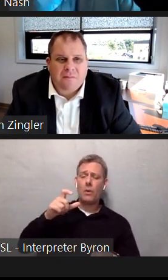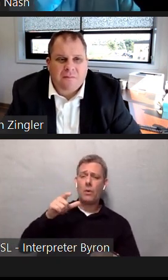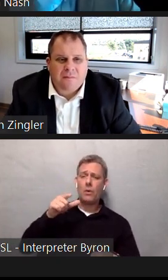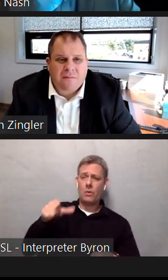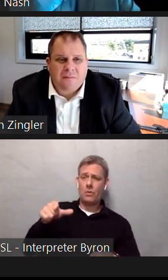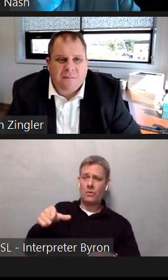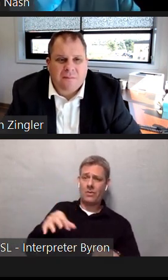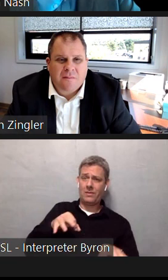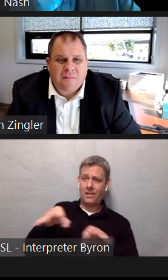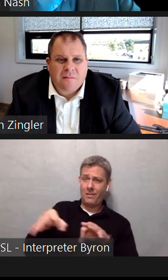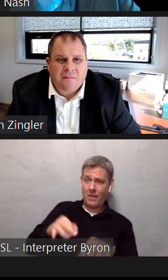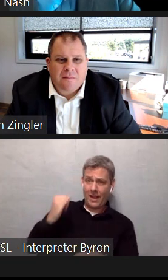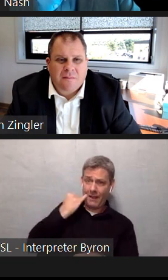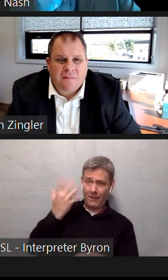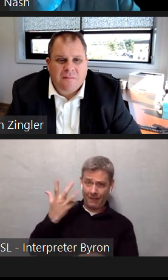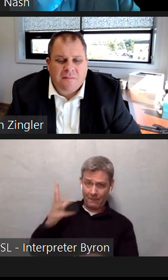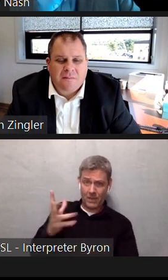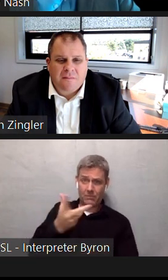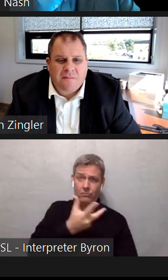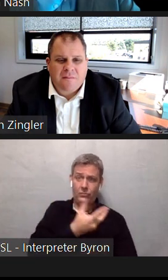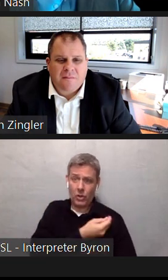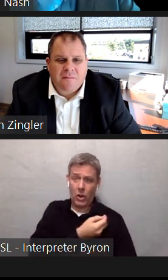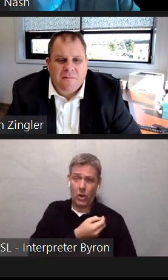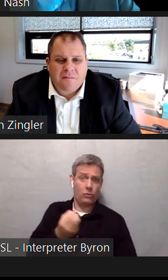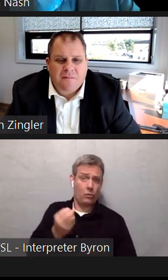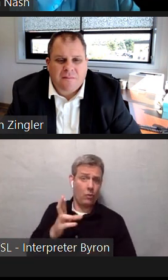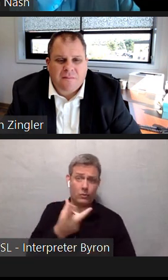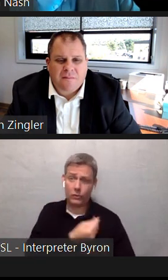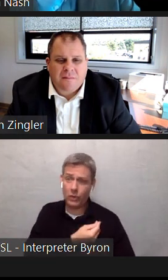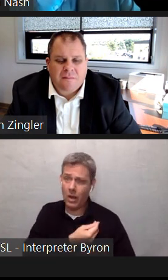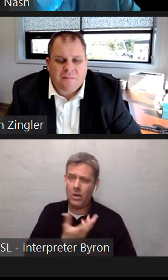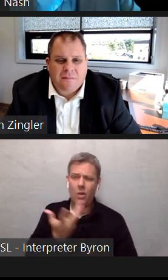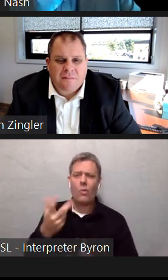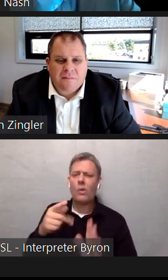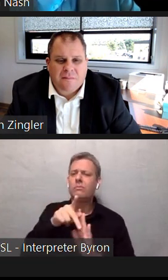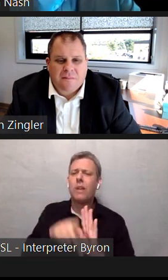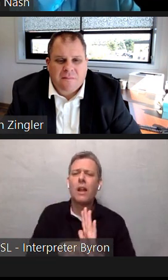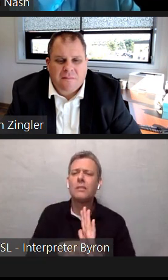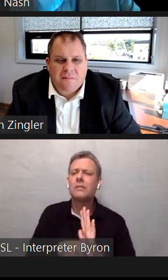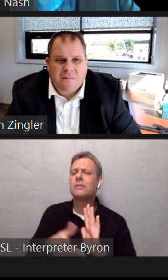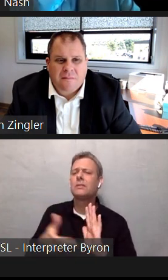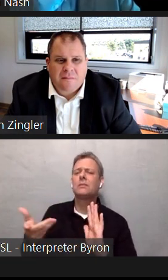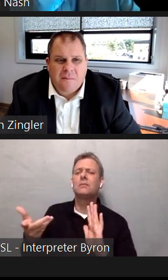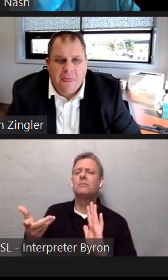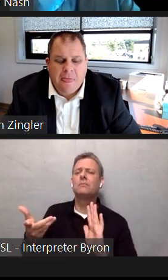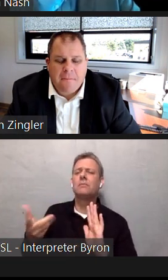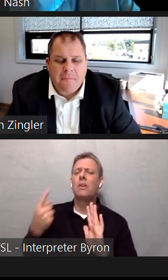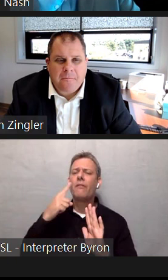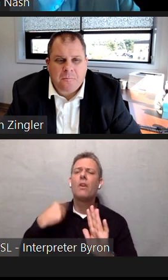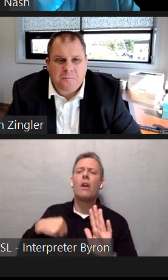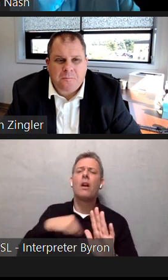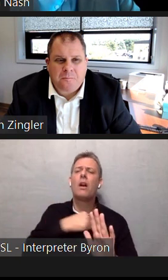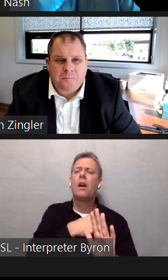vaccine status, what are some policies looking like, or some guidance looking like for